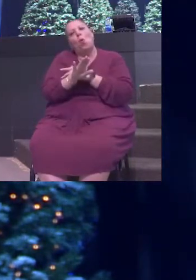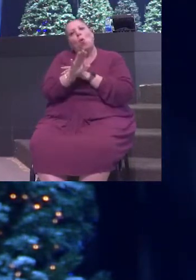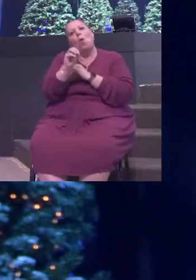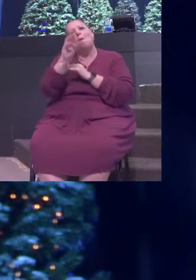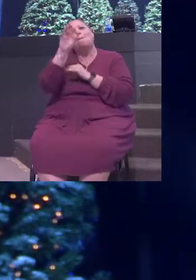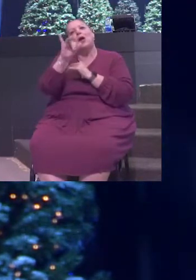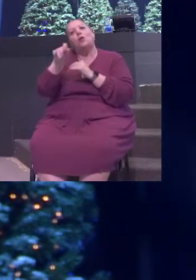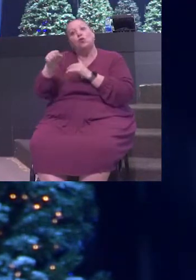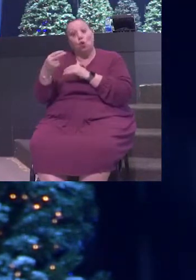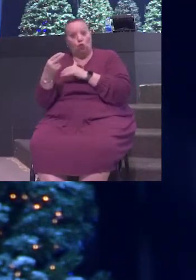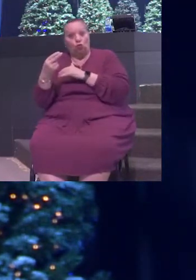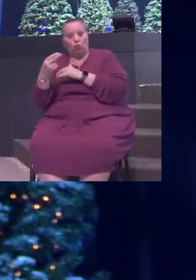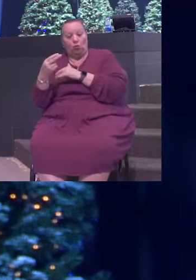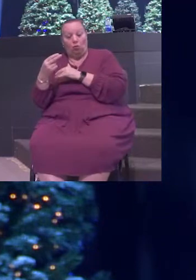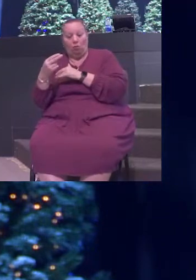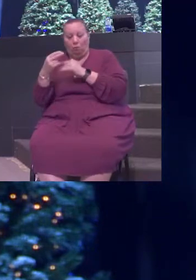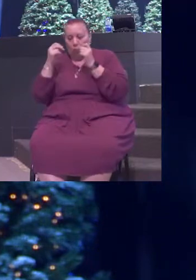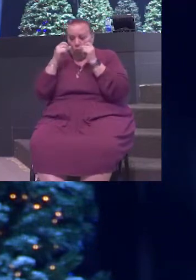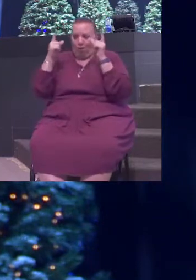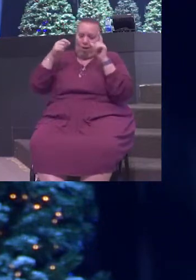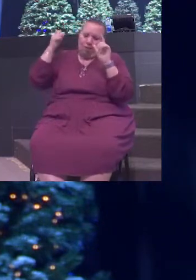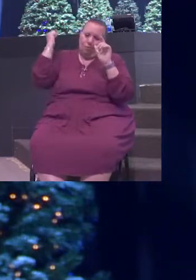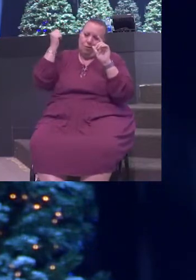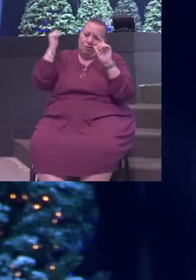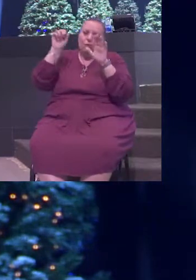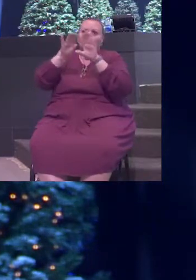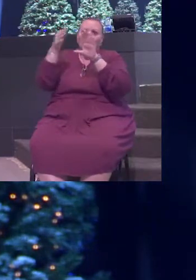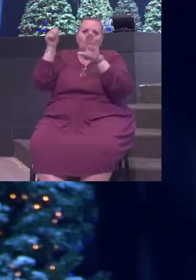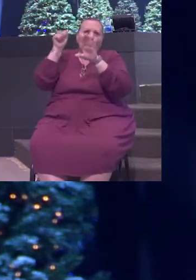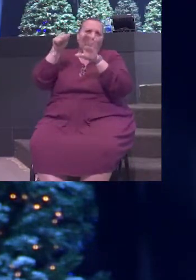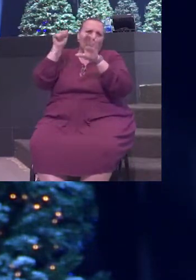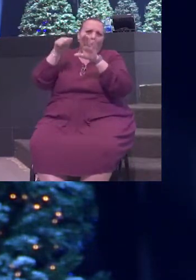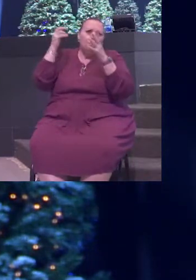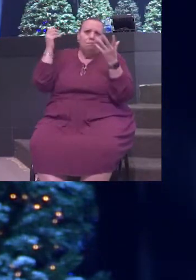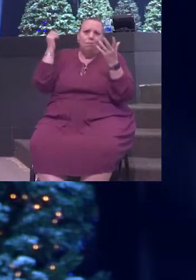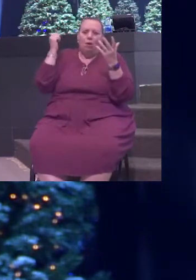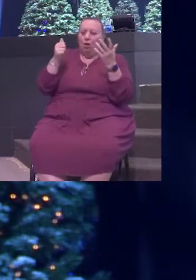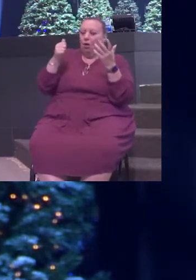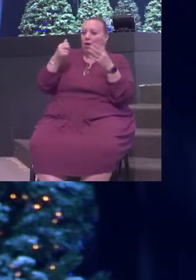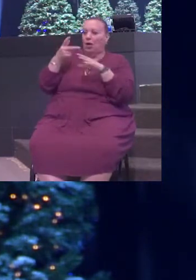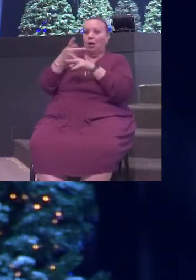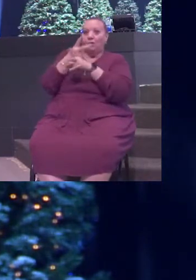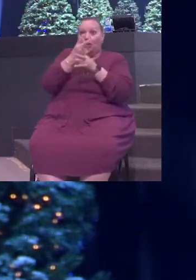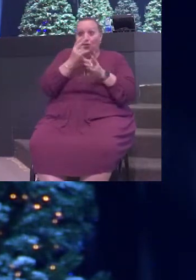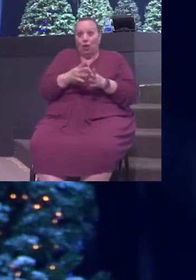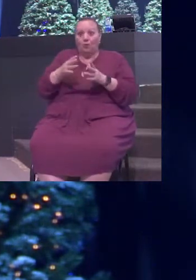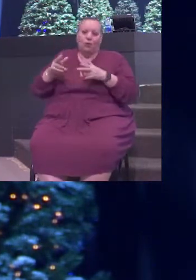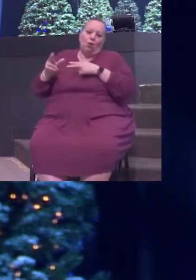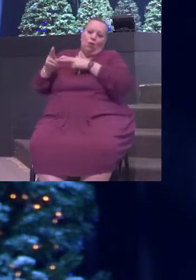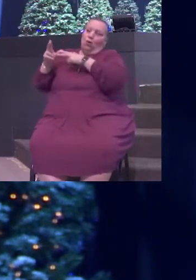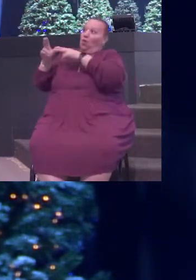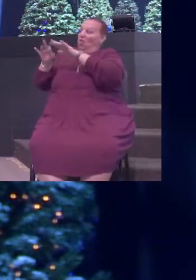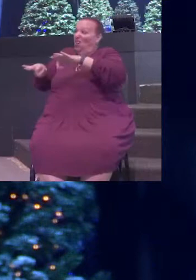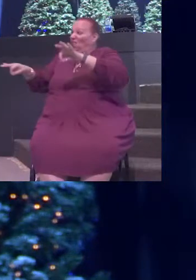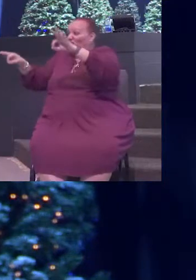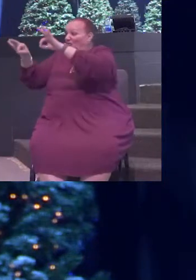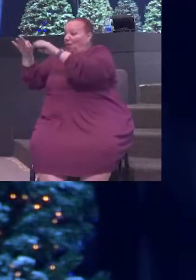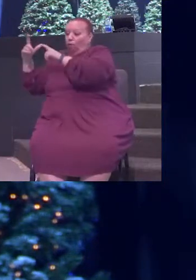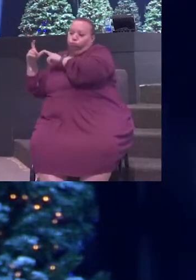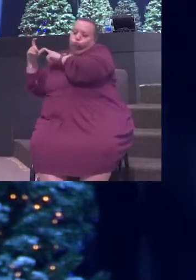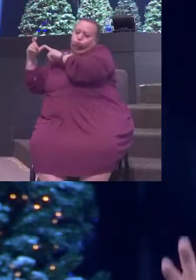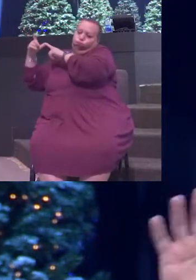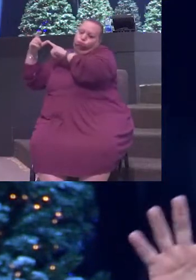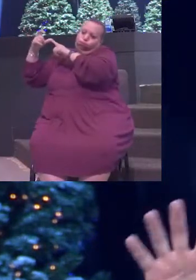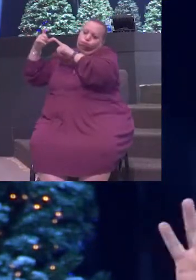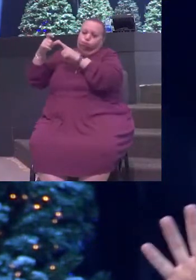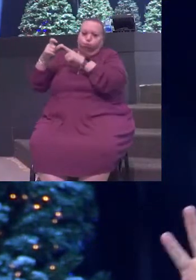Mary and Joseph were awakened by a frantic knock on the stable door. The shepherds had rushed from the field, and they started to say,